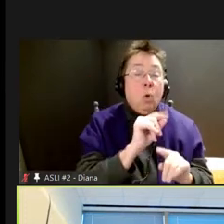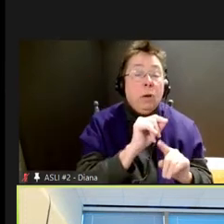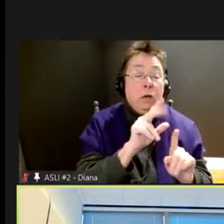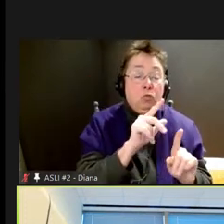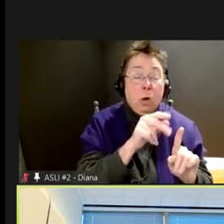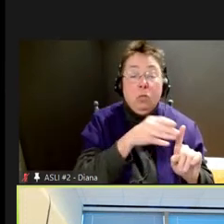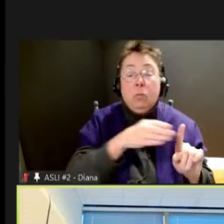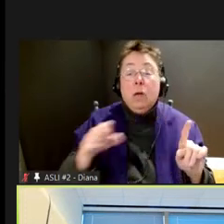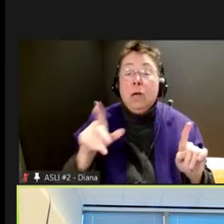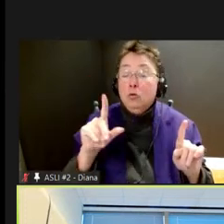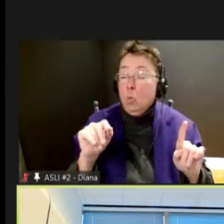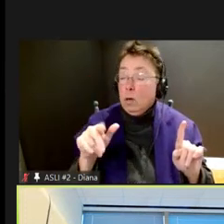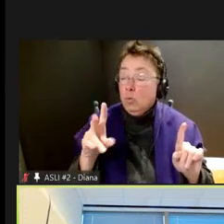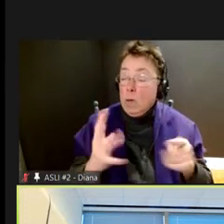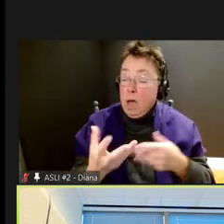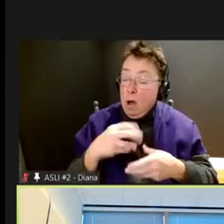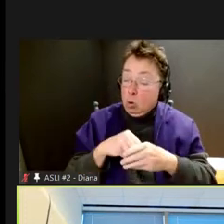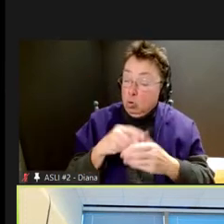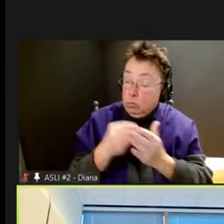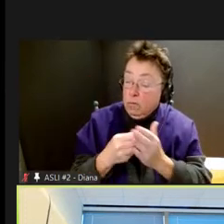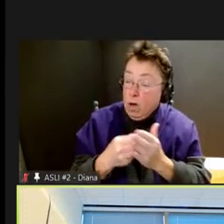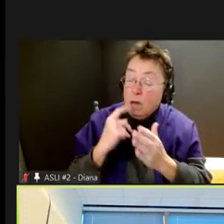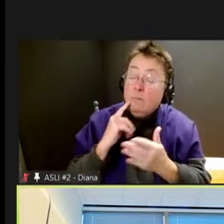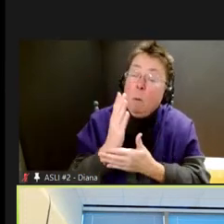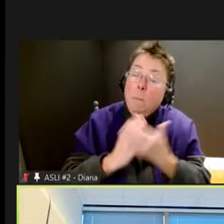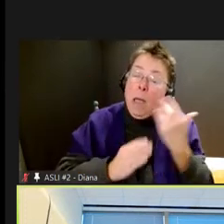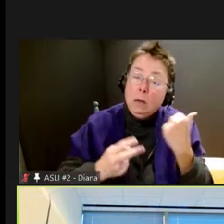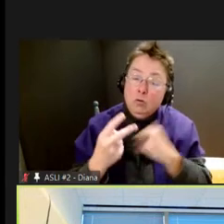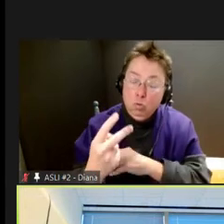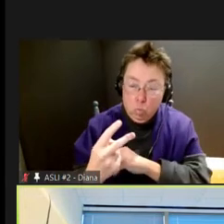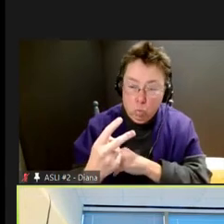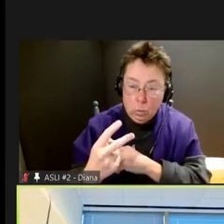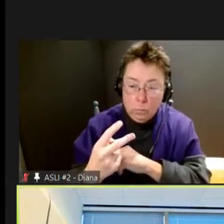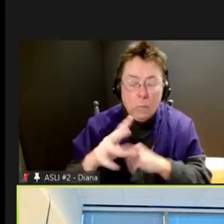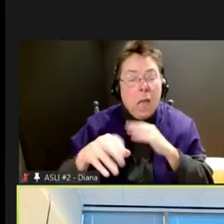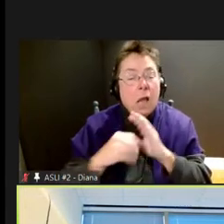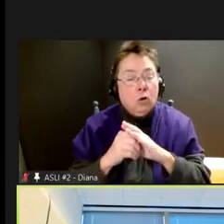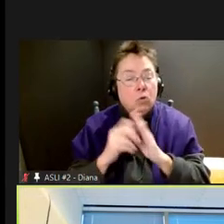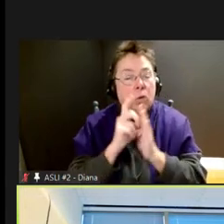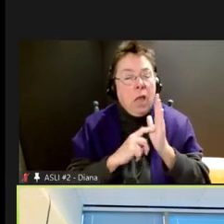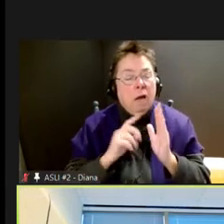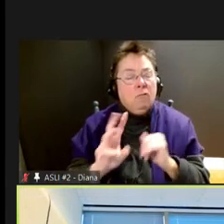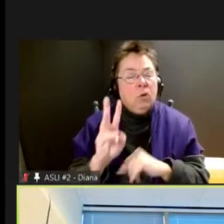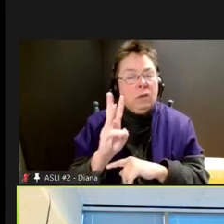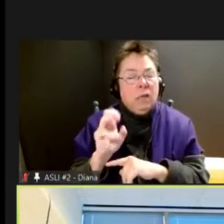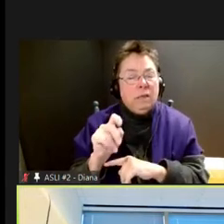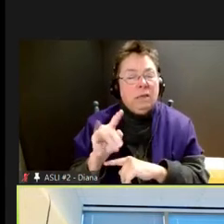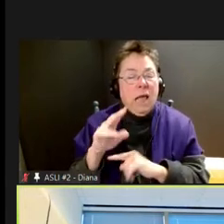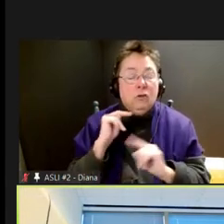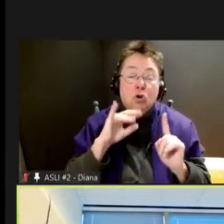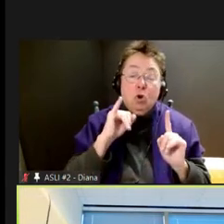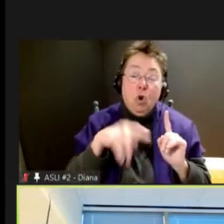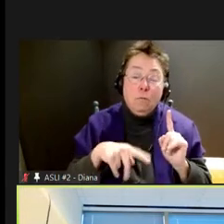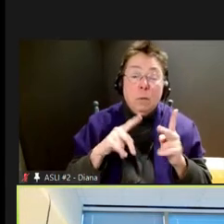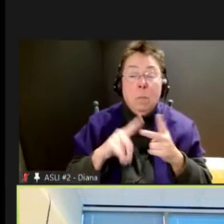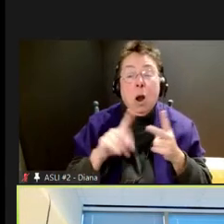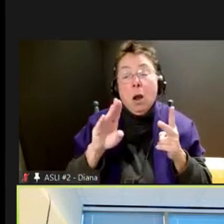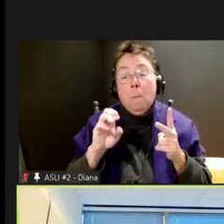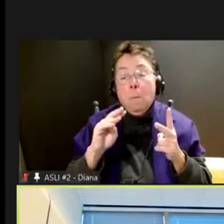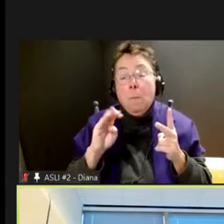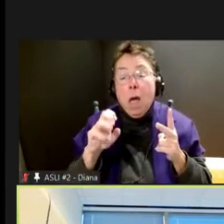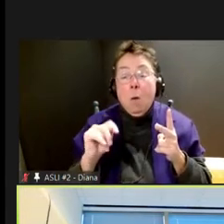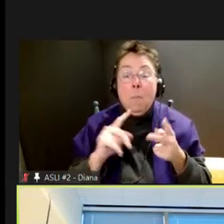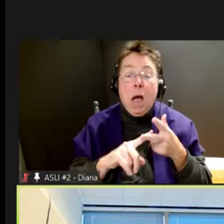CIP includes funding for phase two of the program, including design for six stations for Irving Park, Belmont, Division,